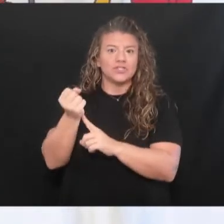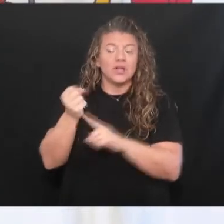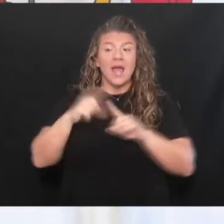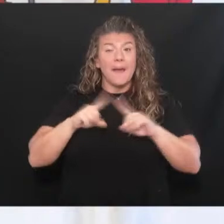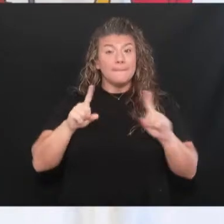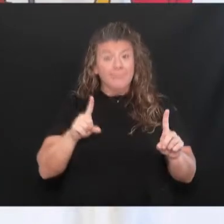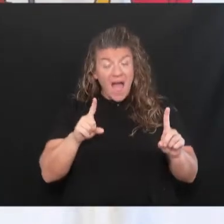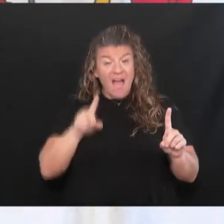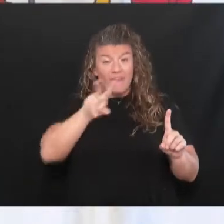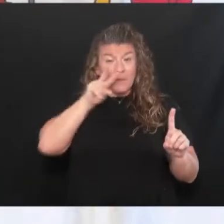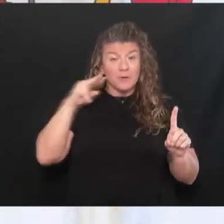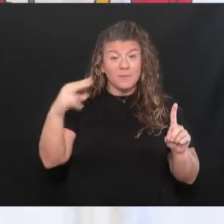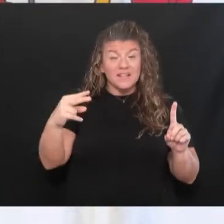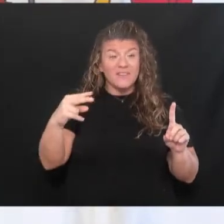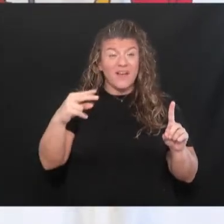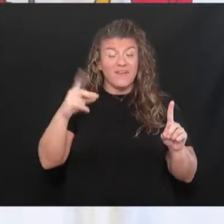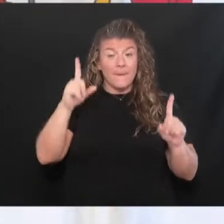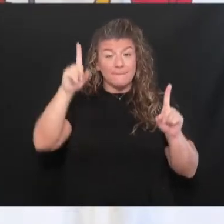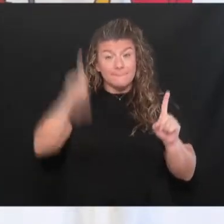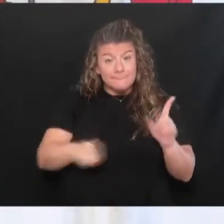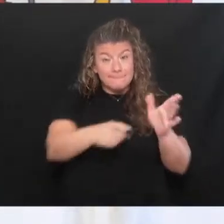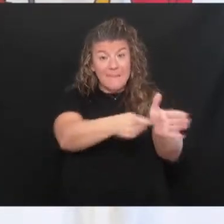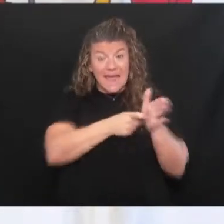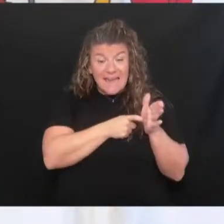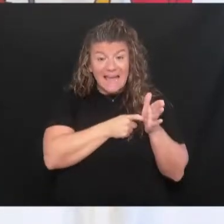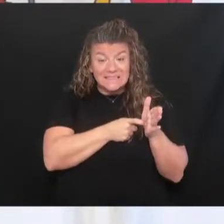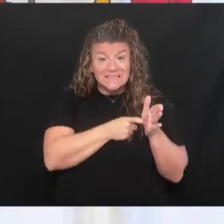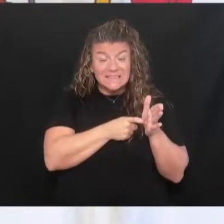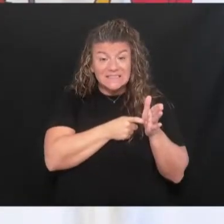from the standpoint of mandates, we